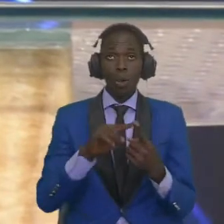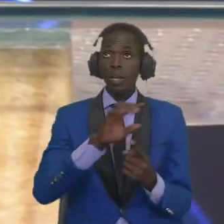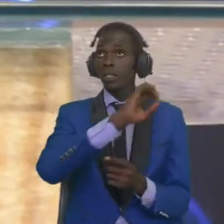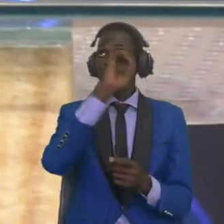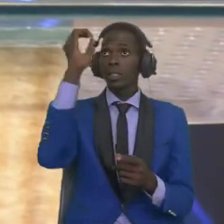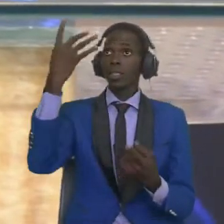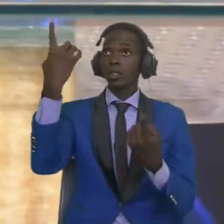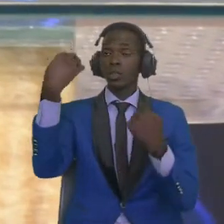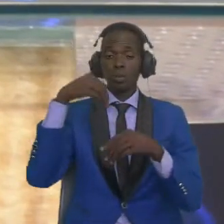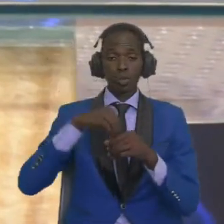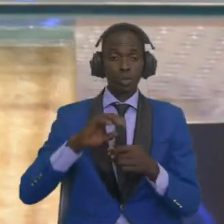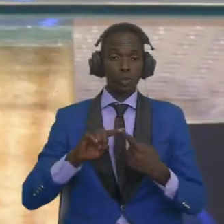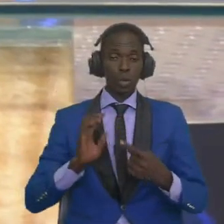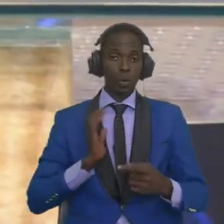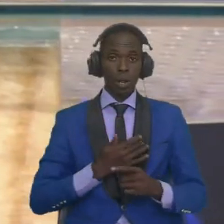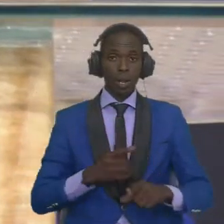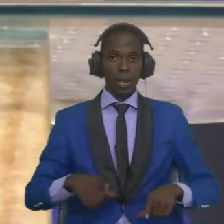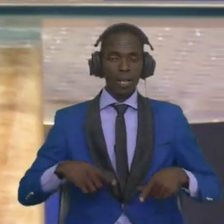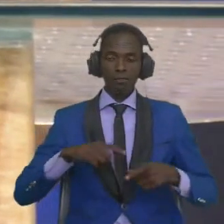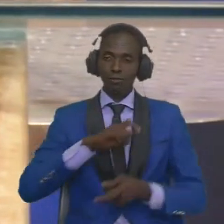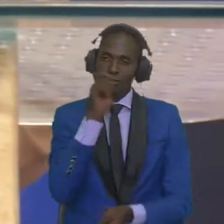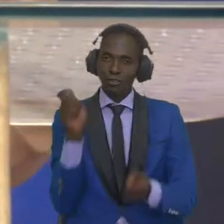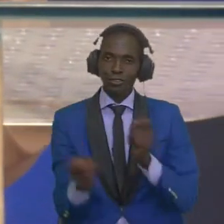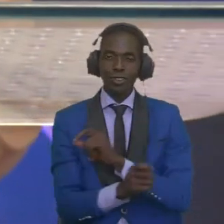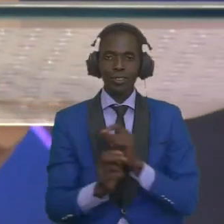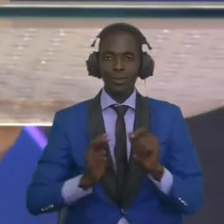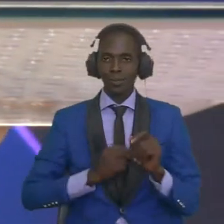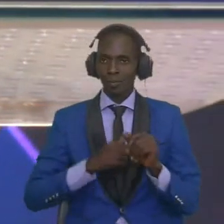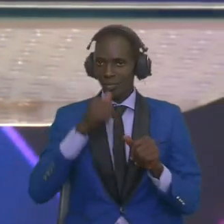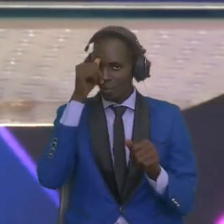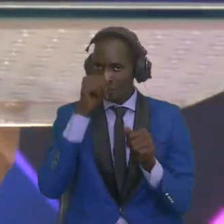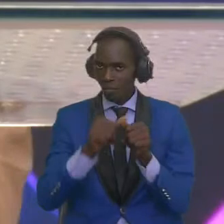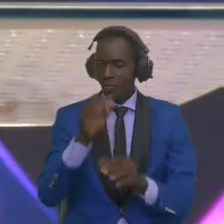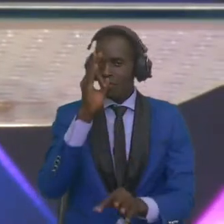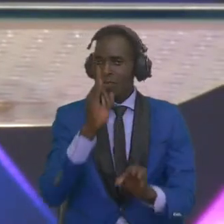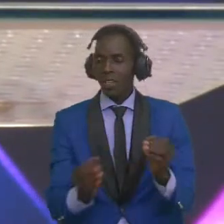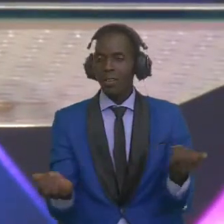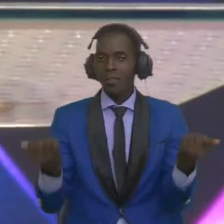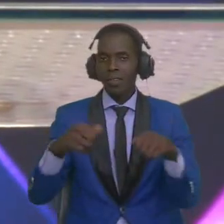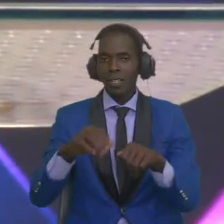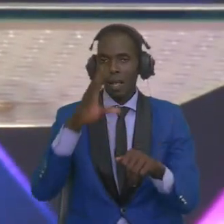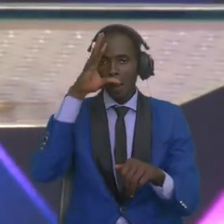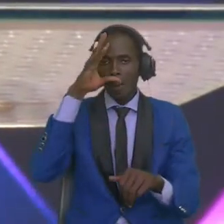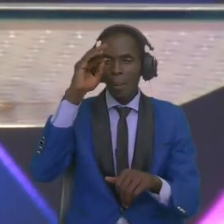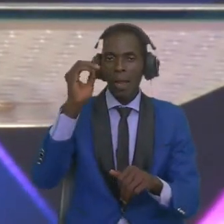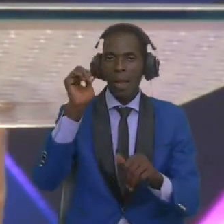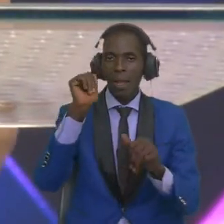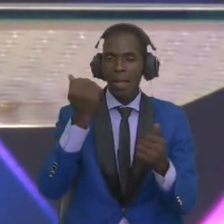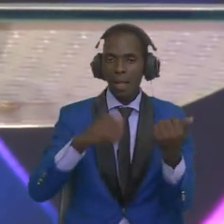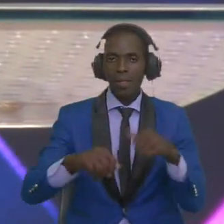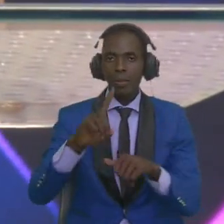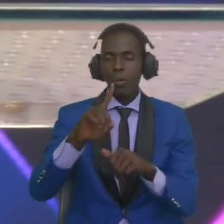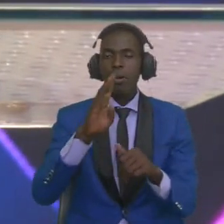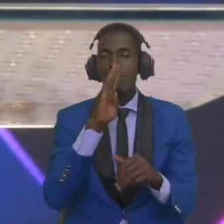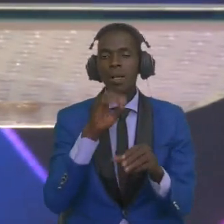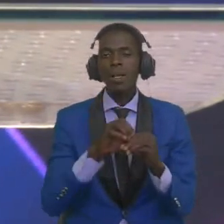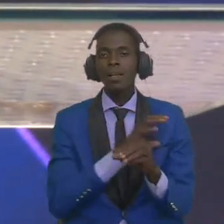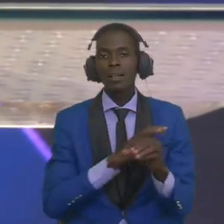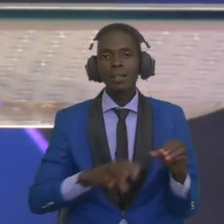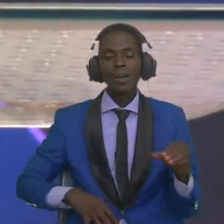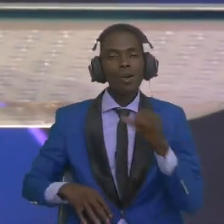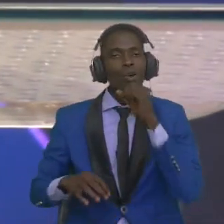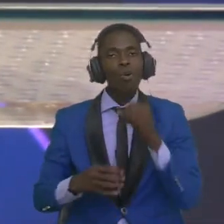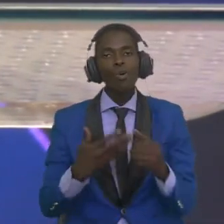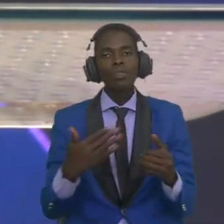us around. If any man be in Christ, is a new creature. Old things are passed away.